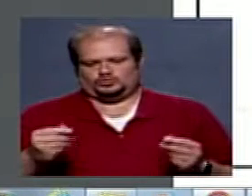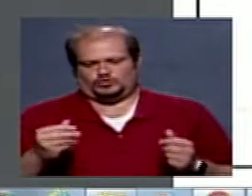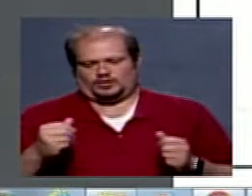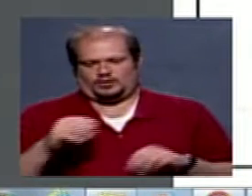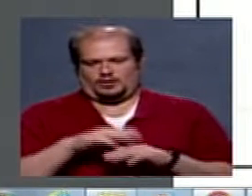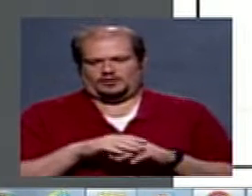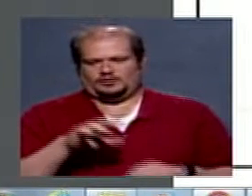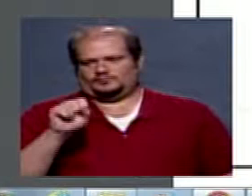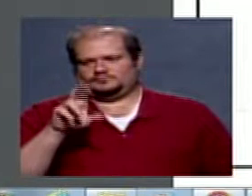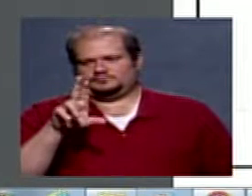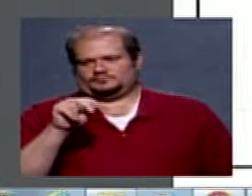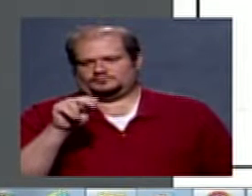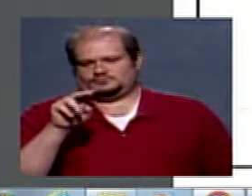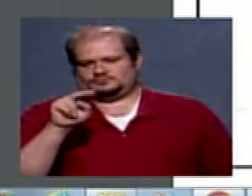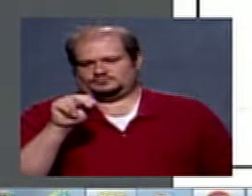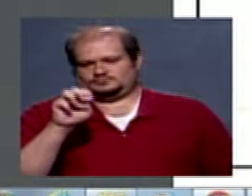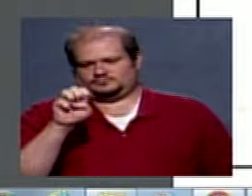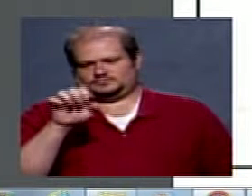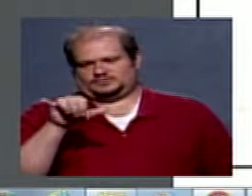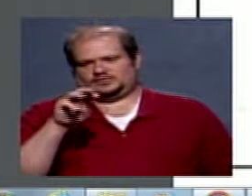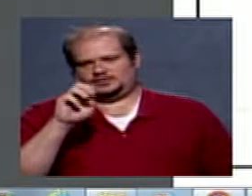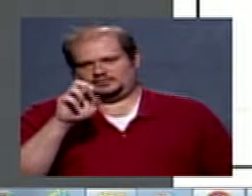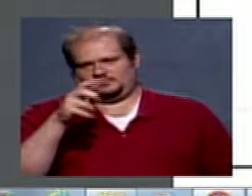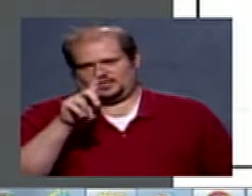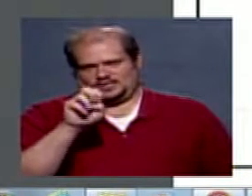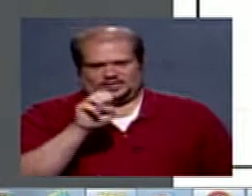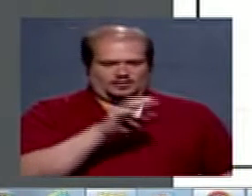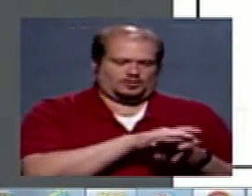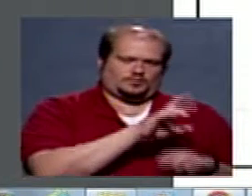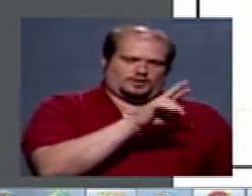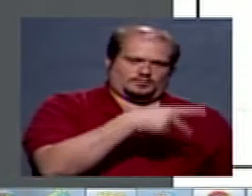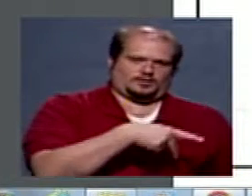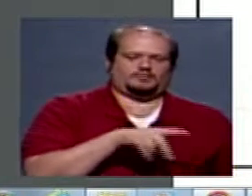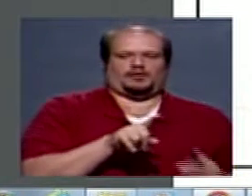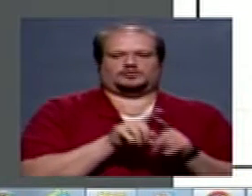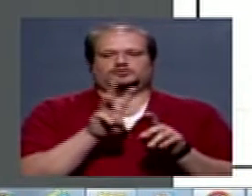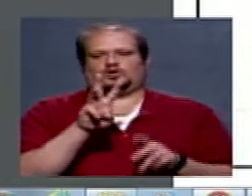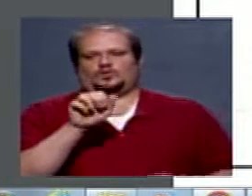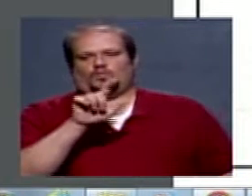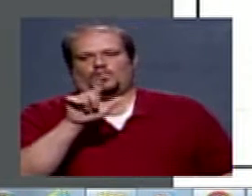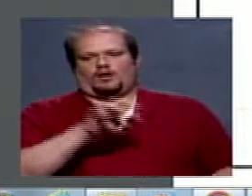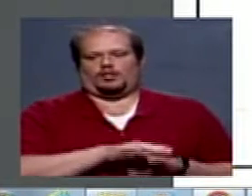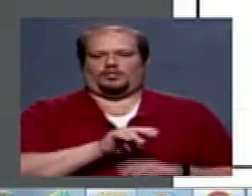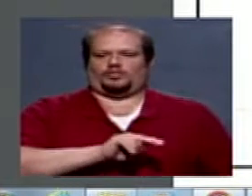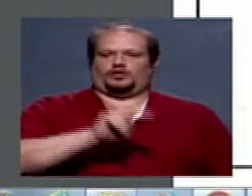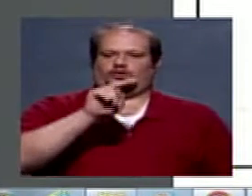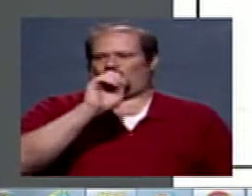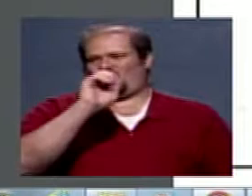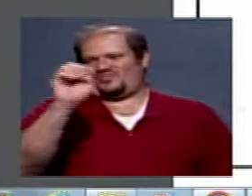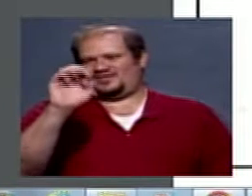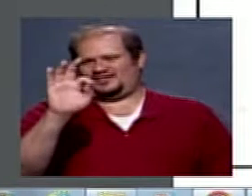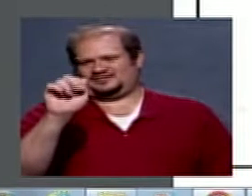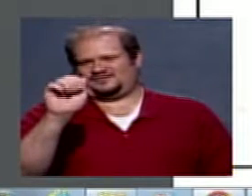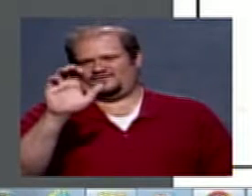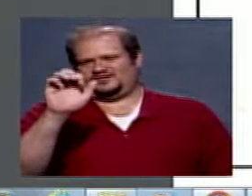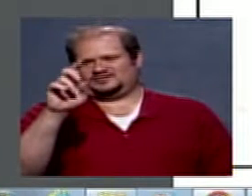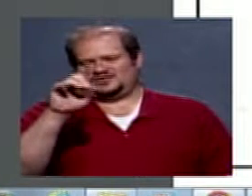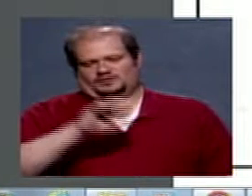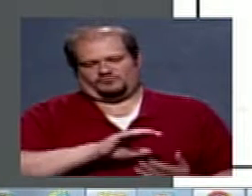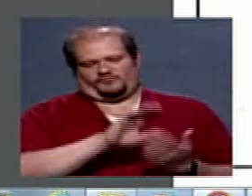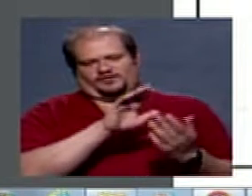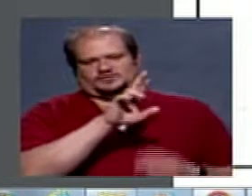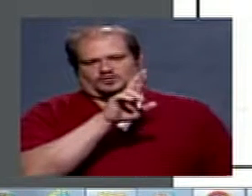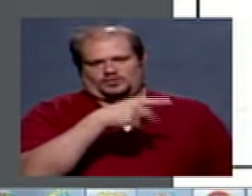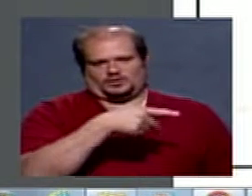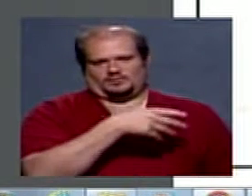on the Sunnymead perimeter and one on the Rodney Parham perimeter, as well as wall signage on the north and east facades facing Rodney Parham